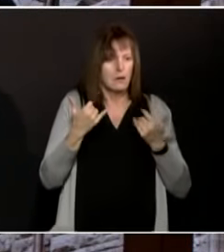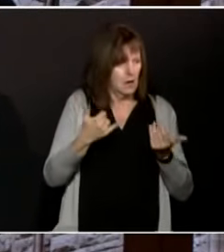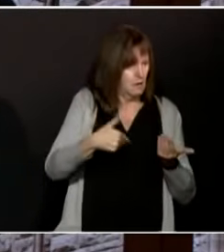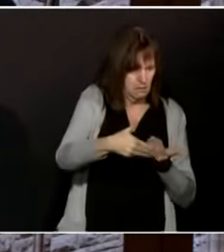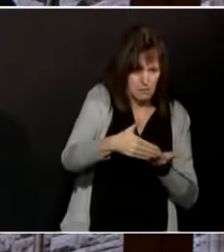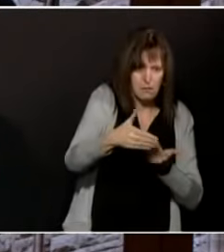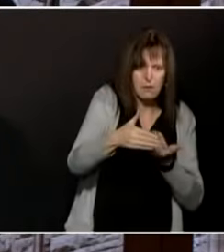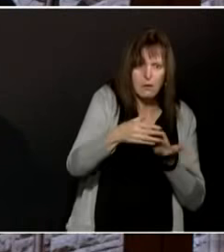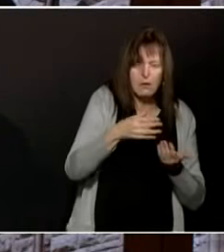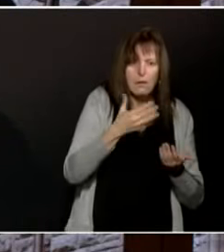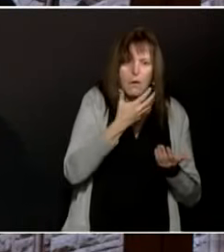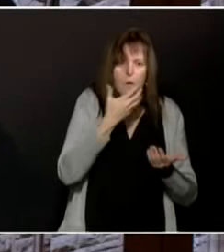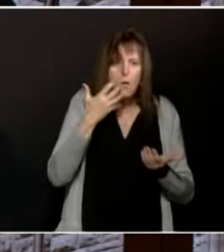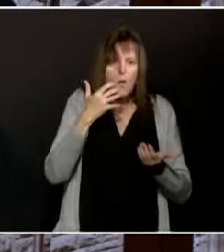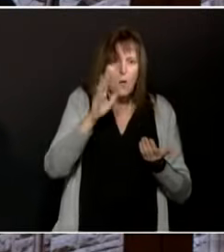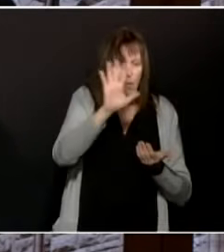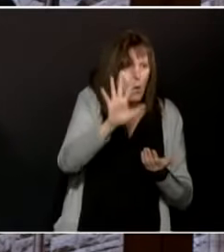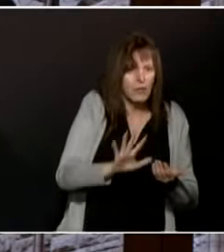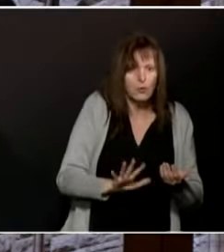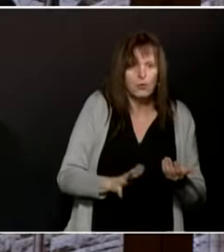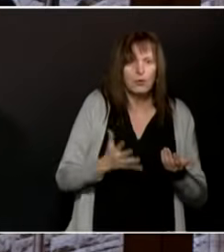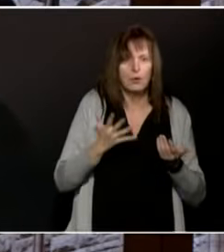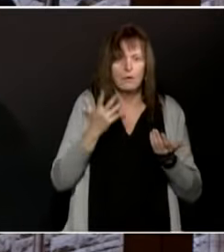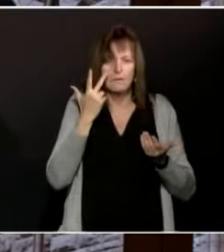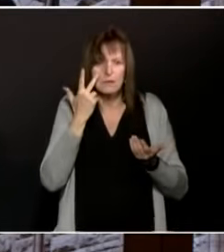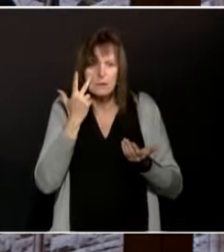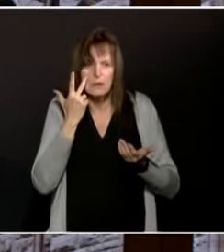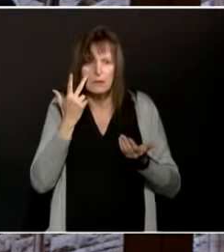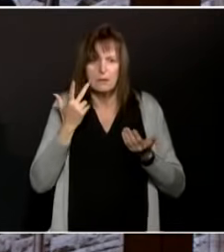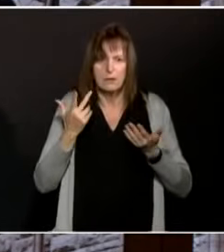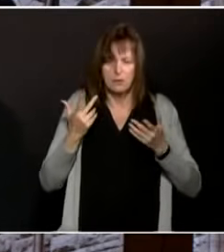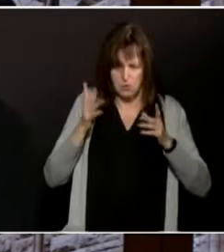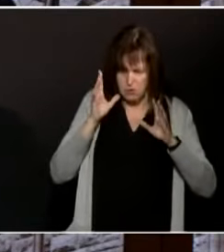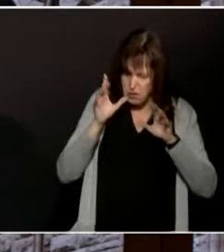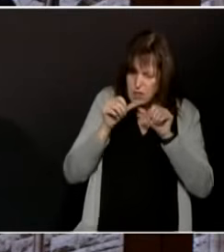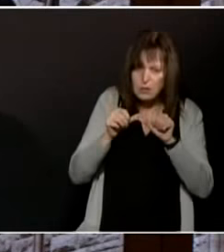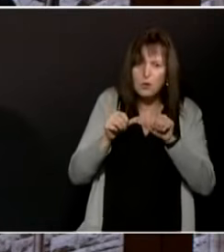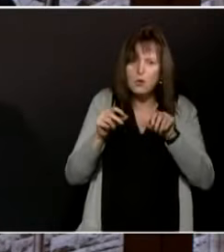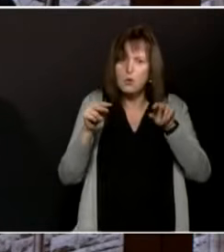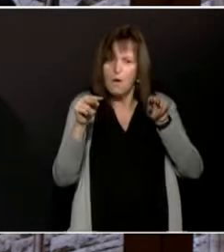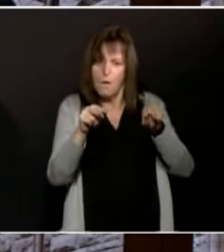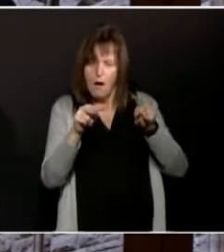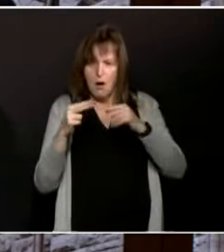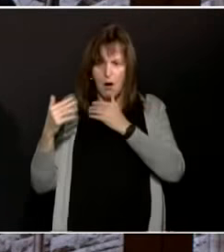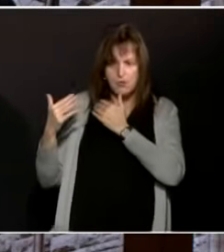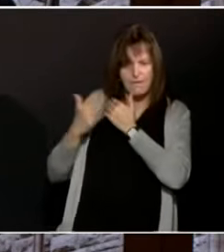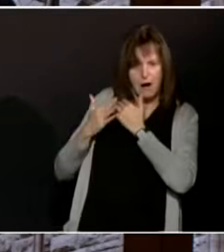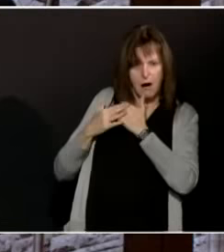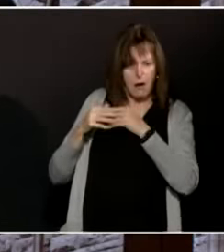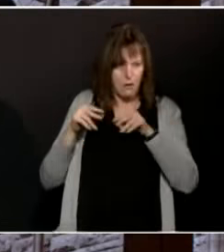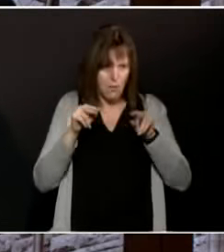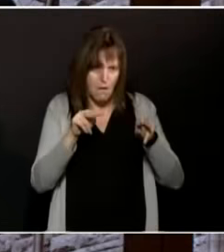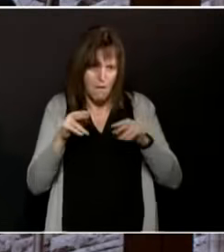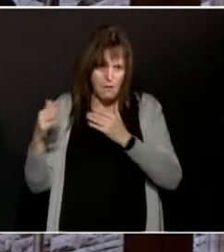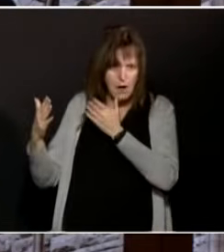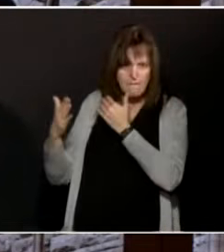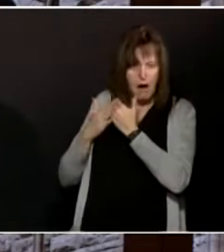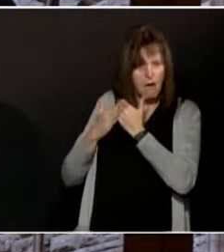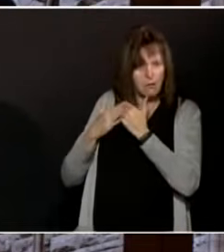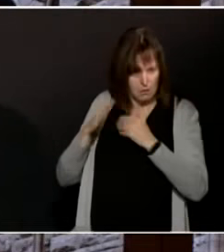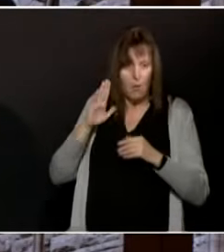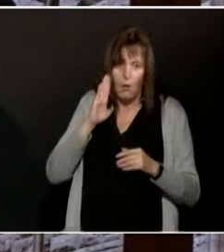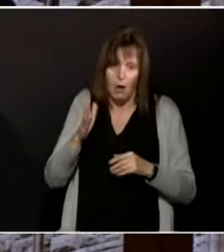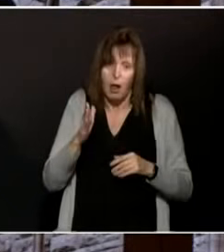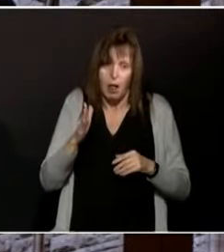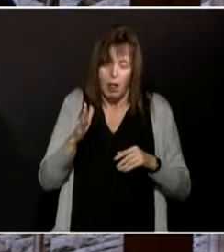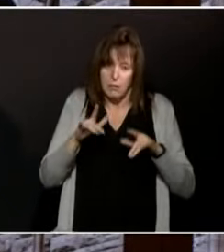advising us how we're doing and how we need to move more stringently in this area or that area in our part to bring it down. But that's also advising you,